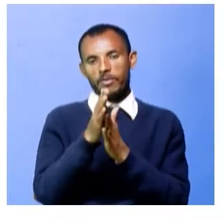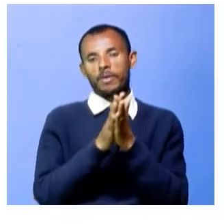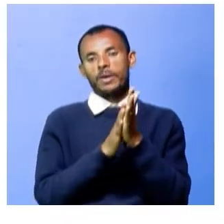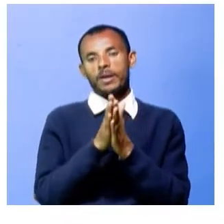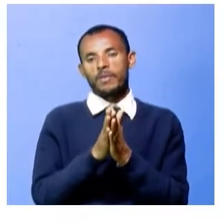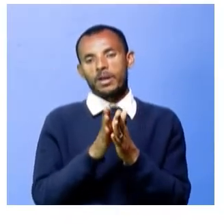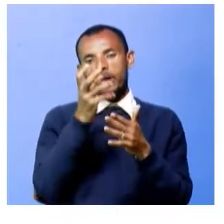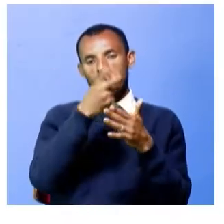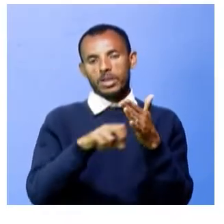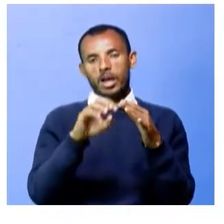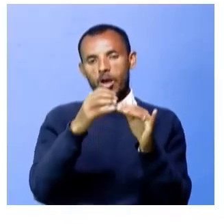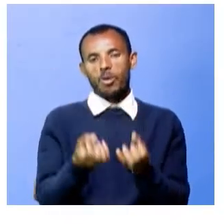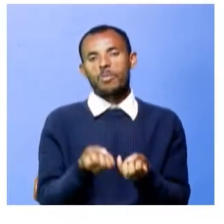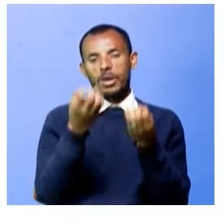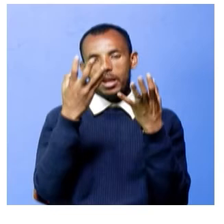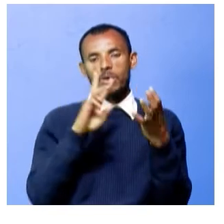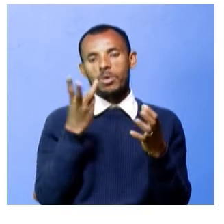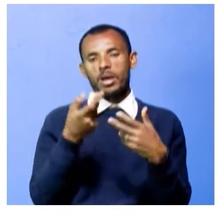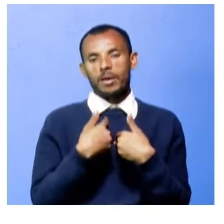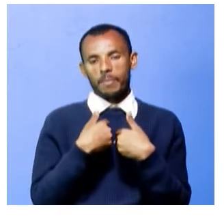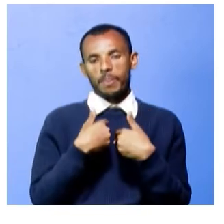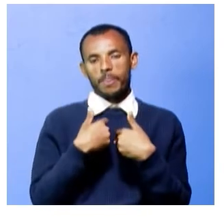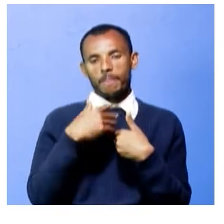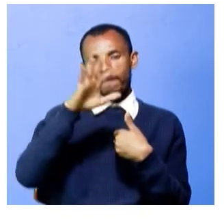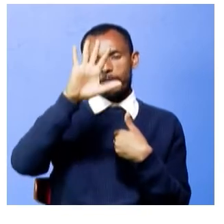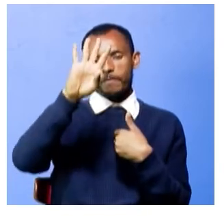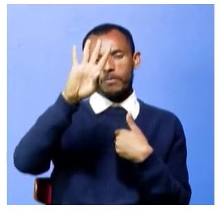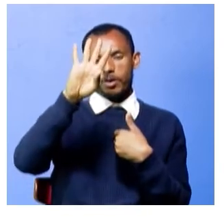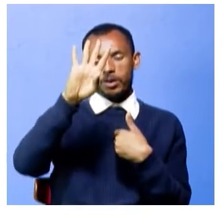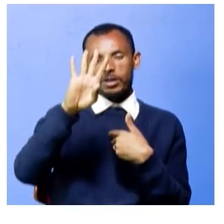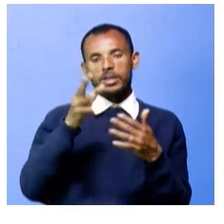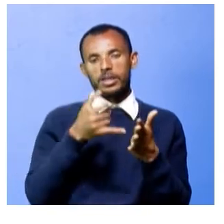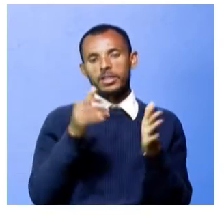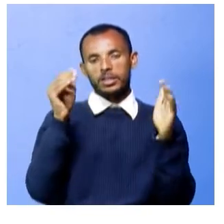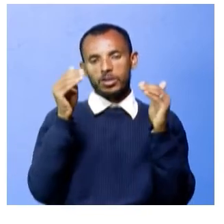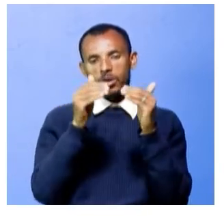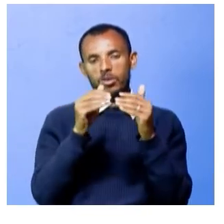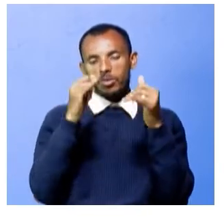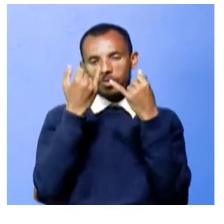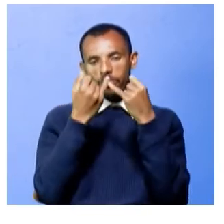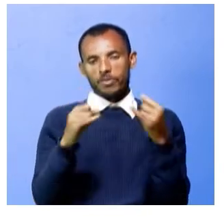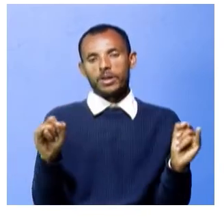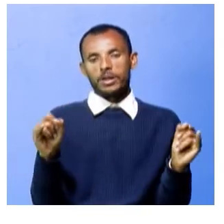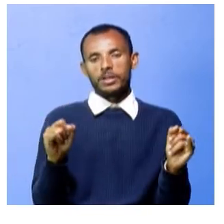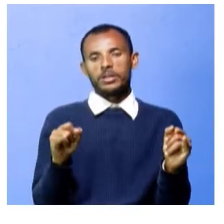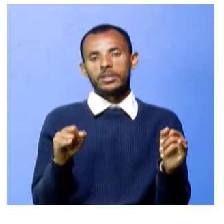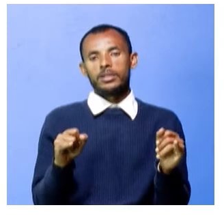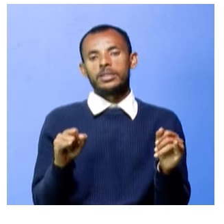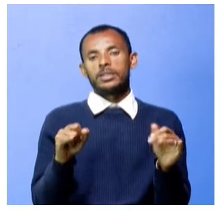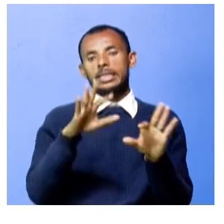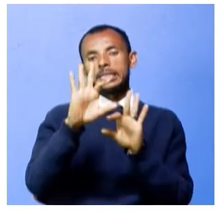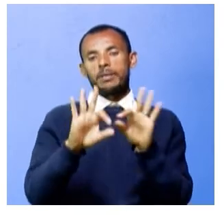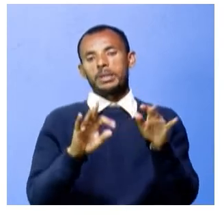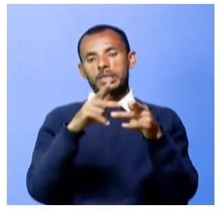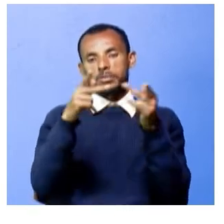outcomes. How many black balls do we have? 4. So it becomes 4 over the